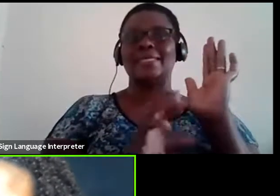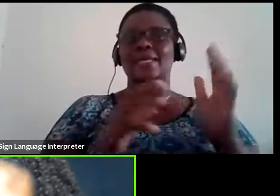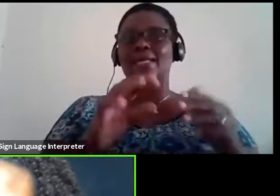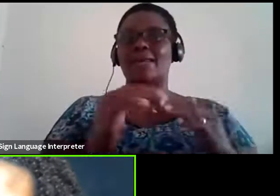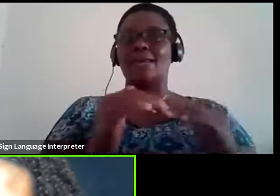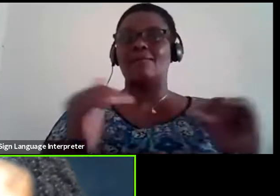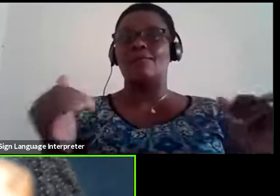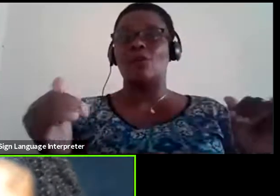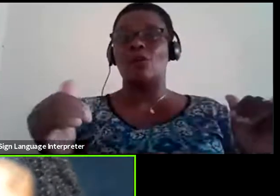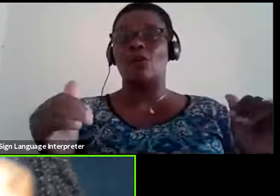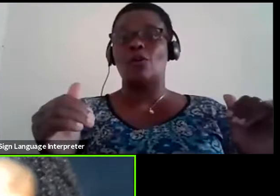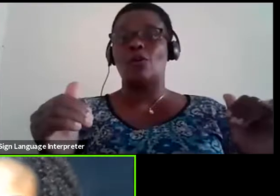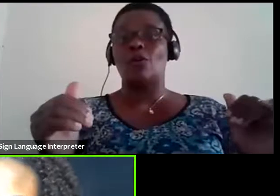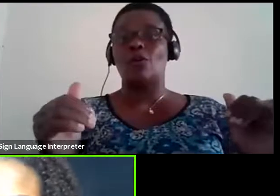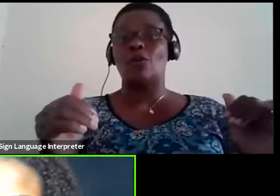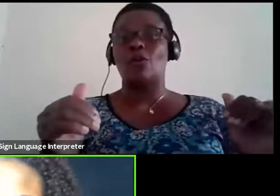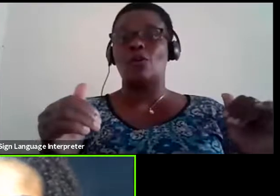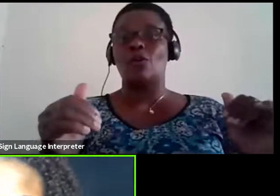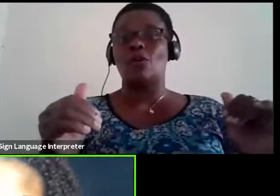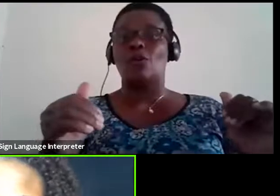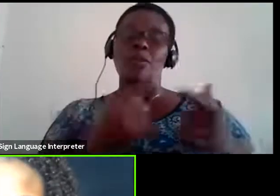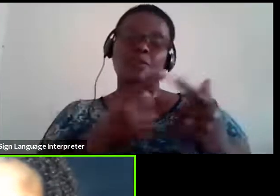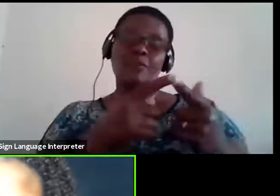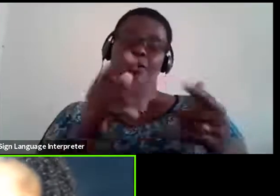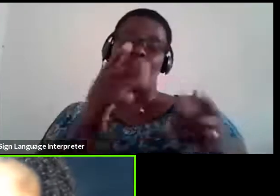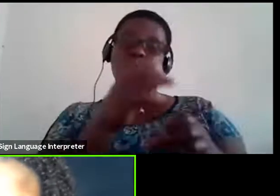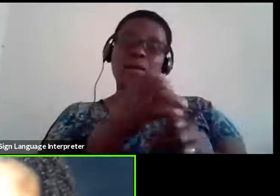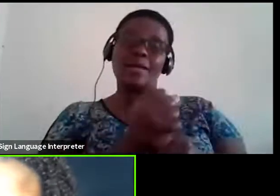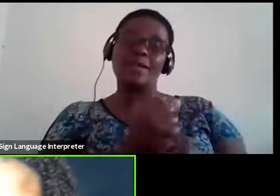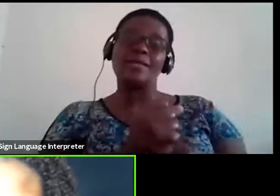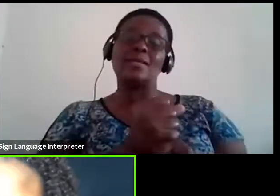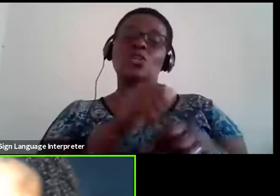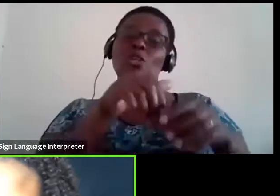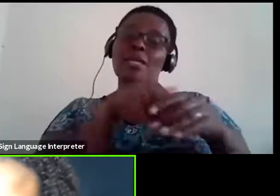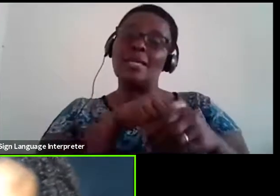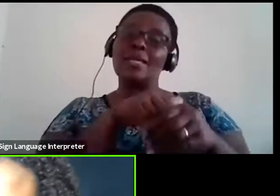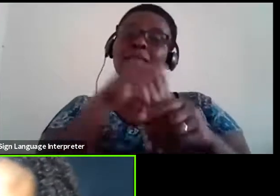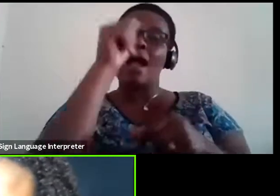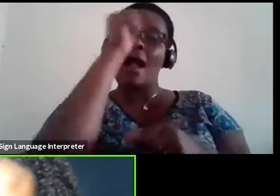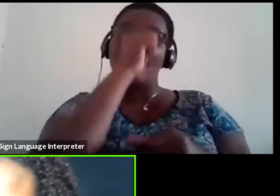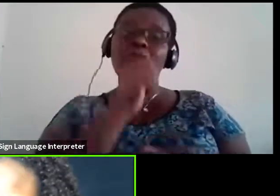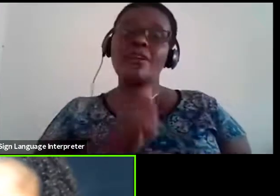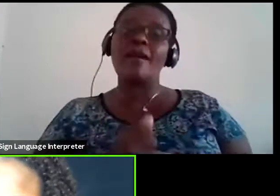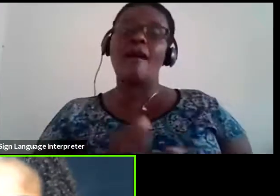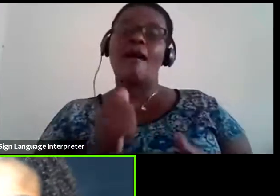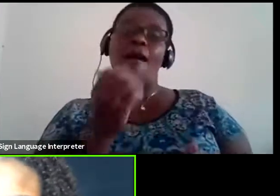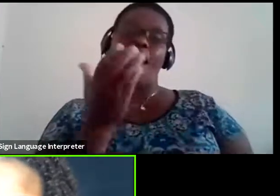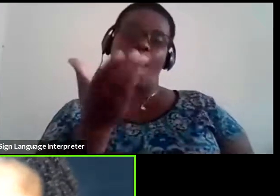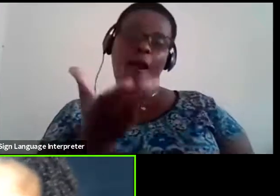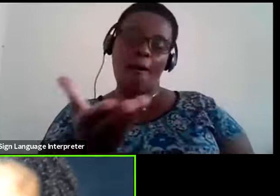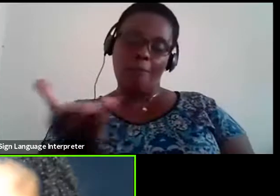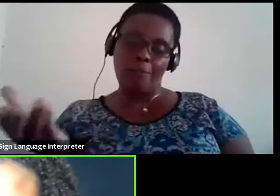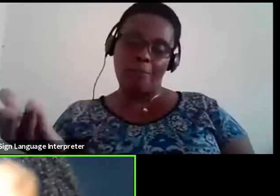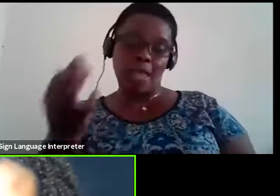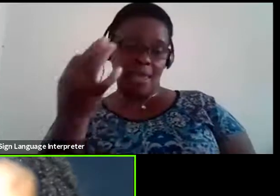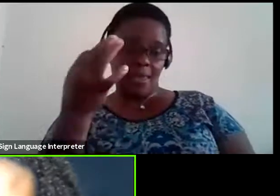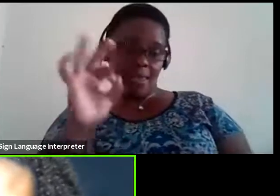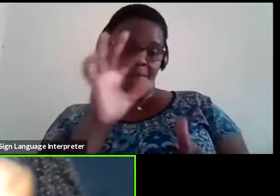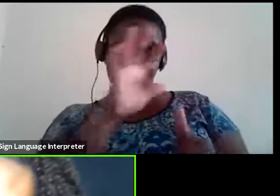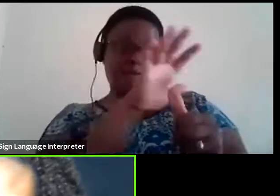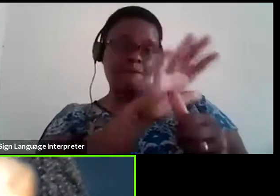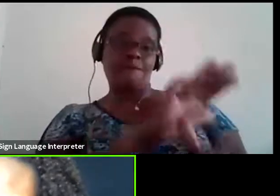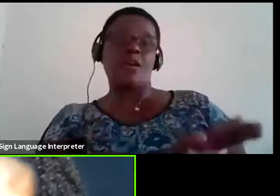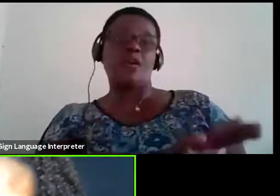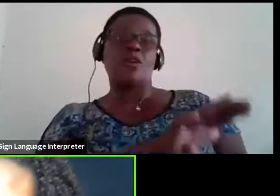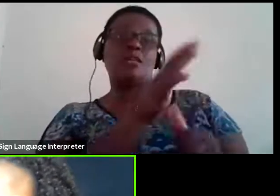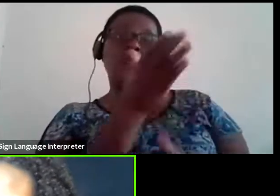different organizations across the continent. So if a violation today happens here in Zambia, naturally, it will